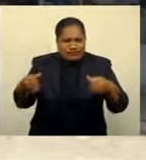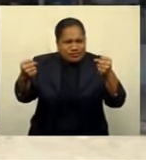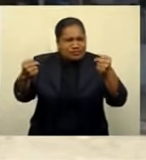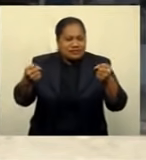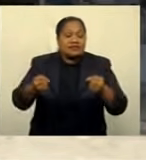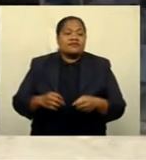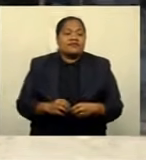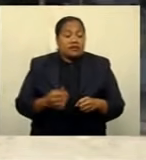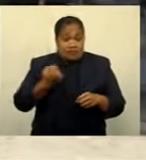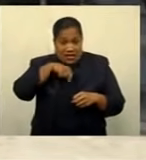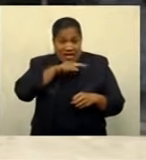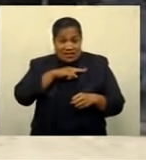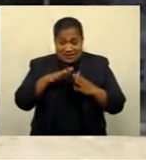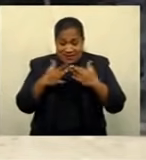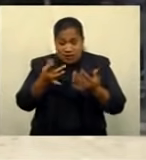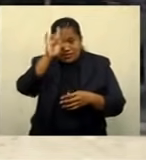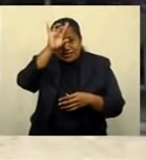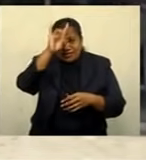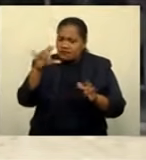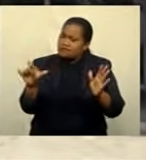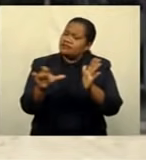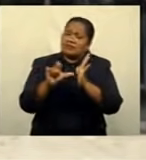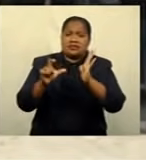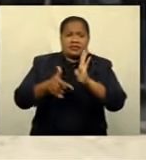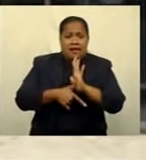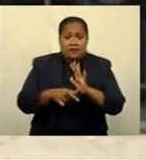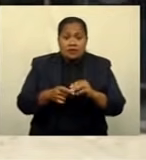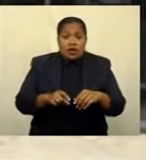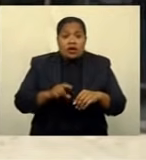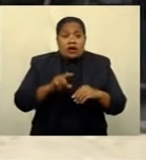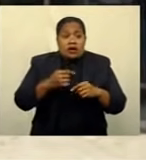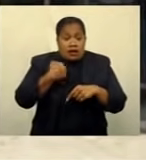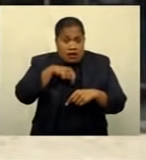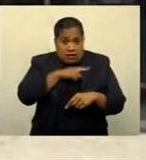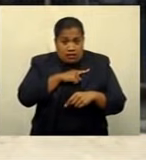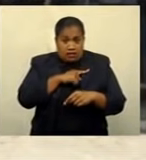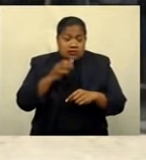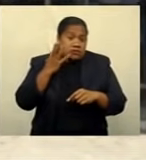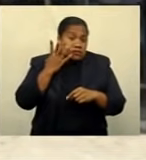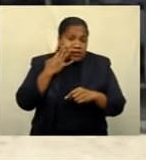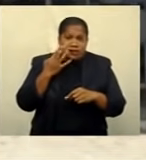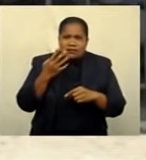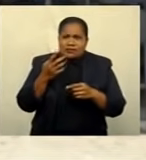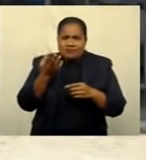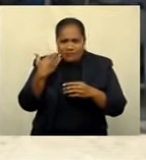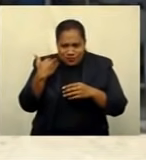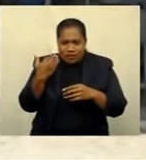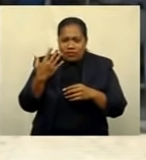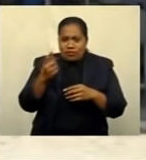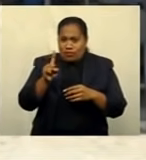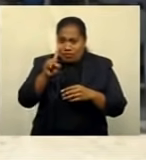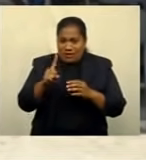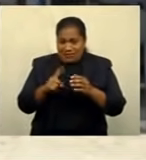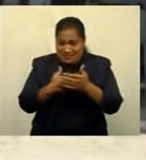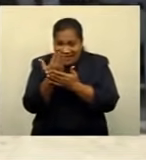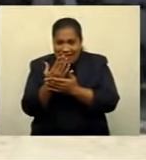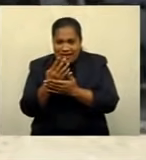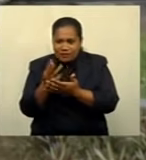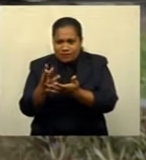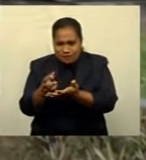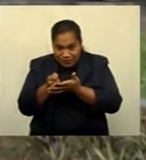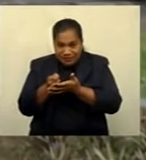time because of COVID. What we used to earn like in one day is almost half now. It's almost half now, the income.